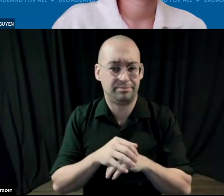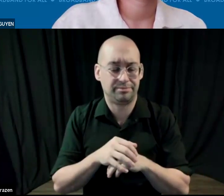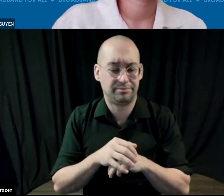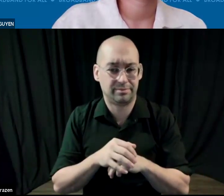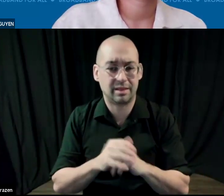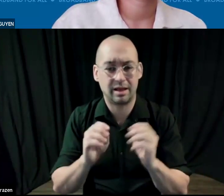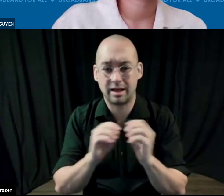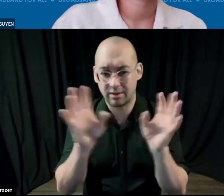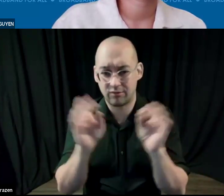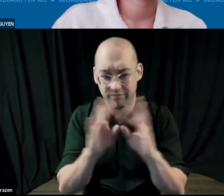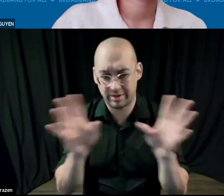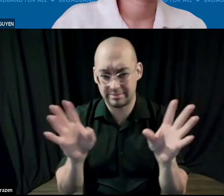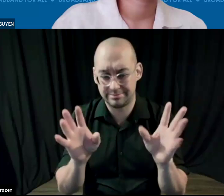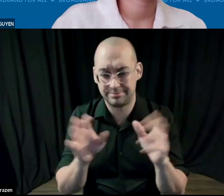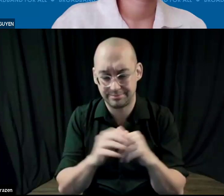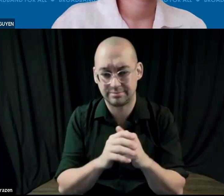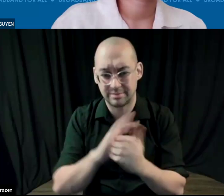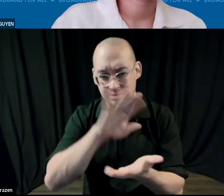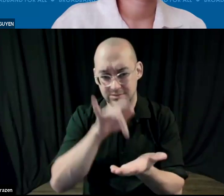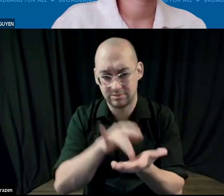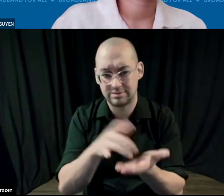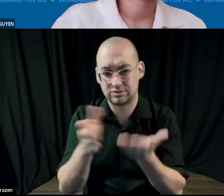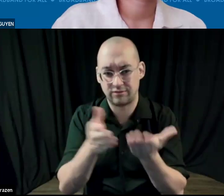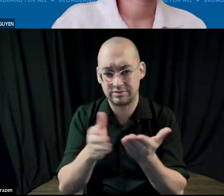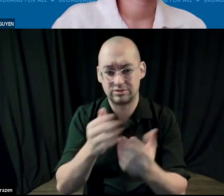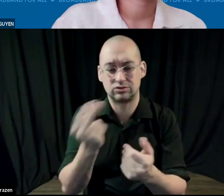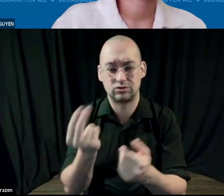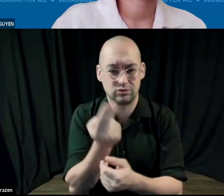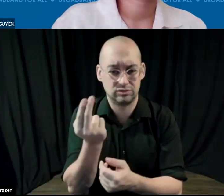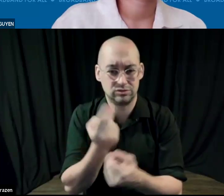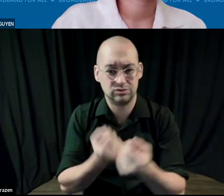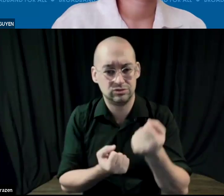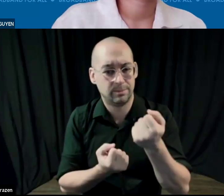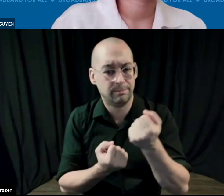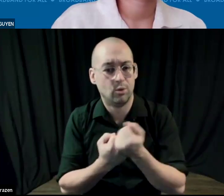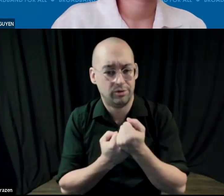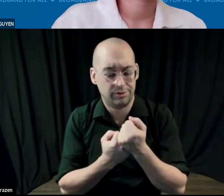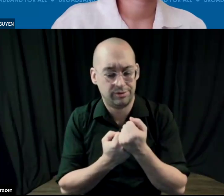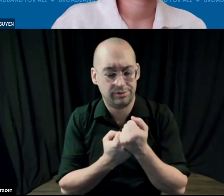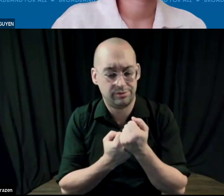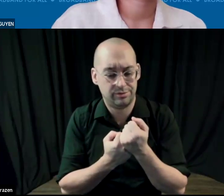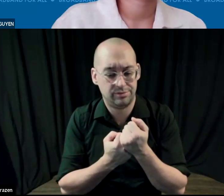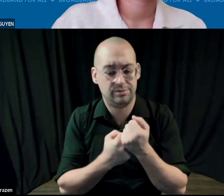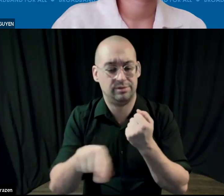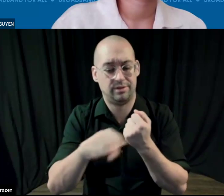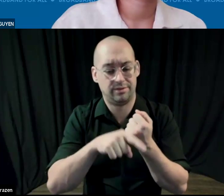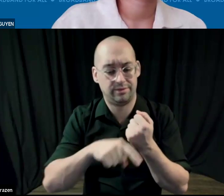as possible where centralized services can be used to support the